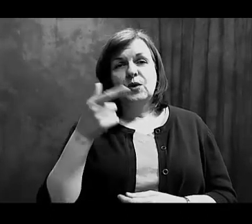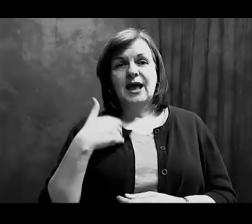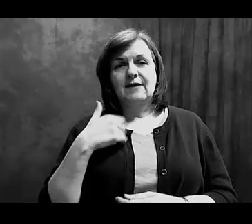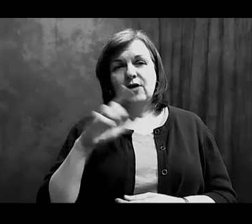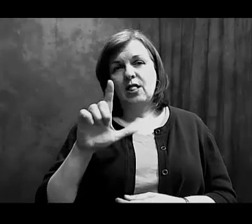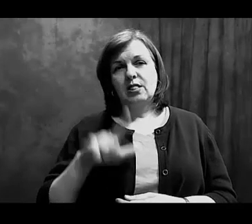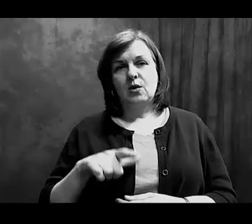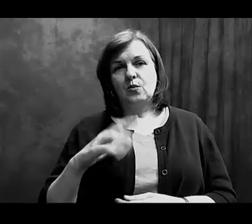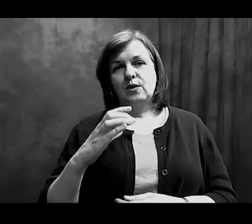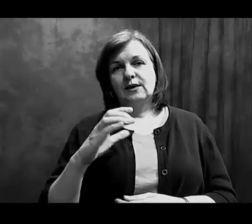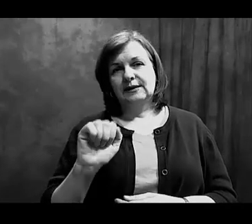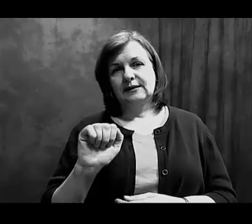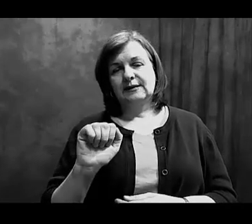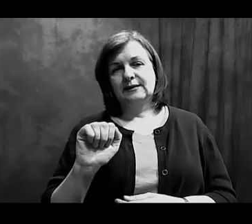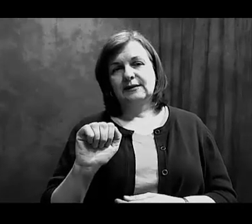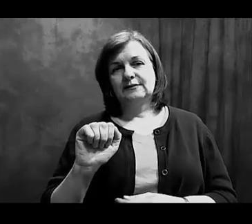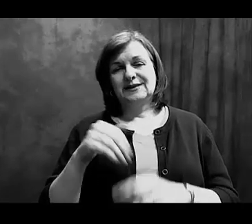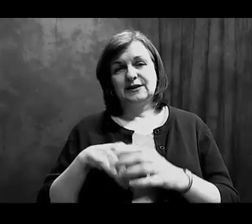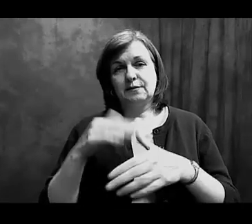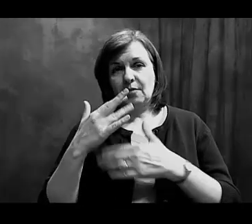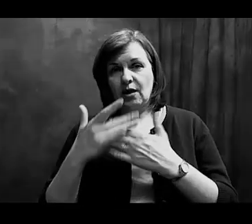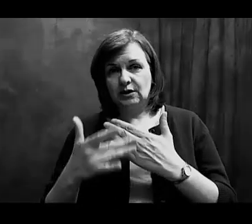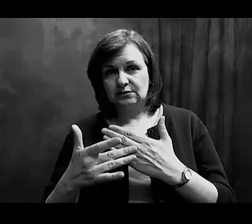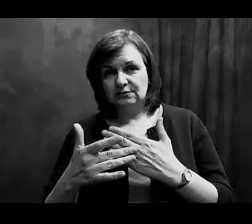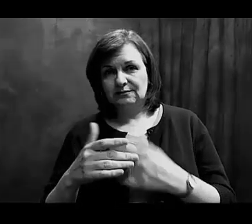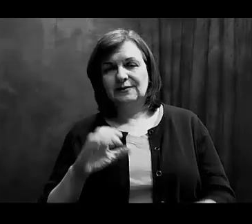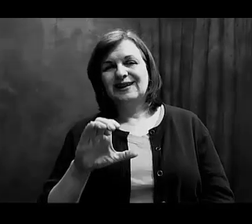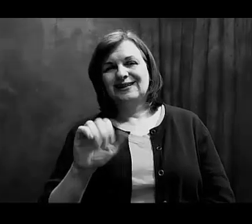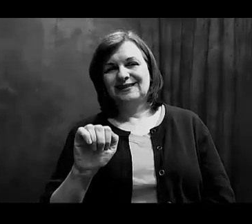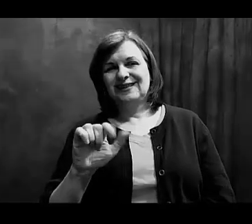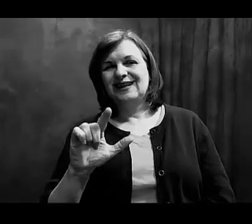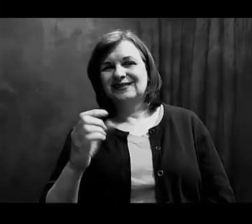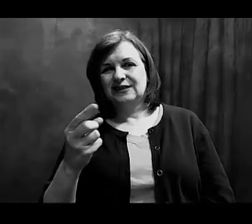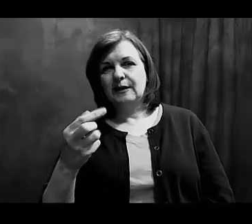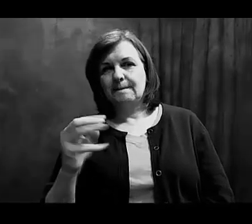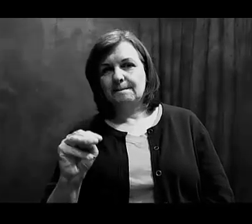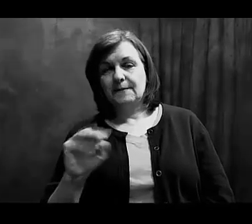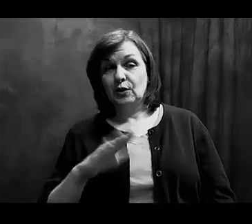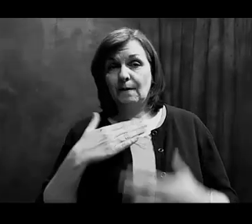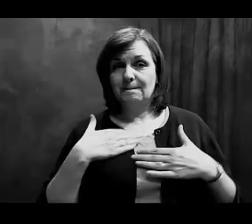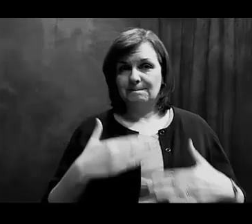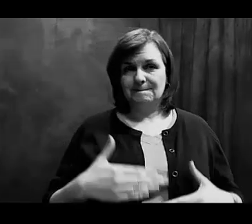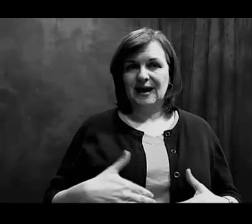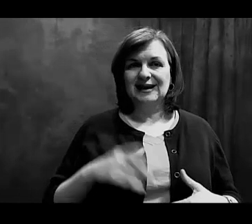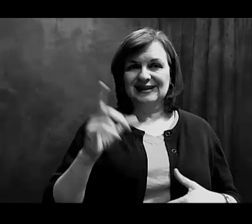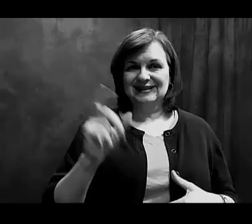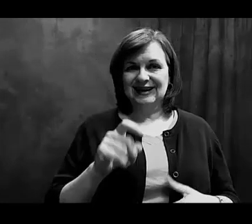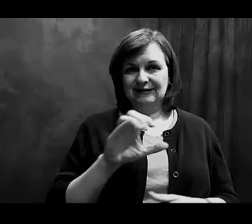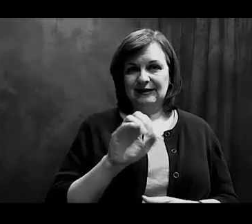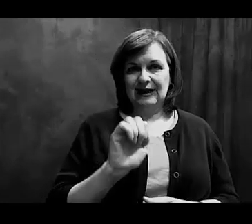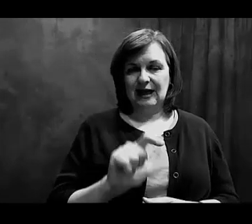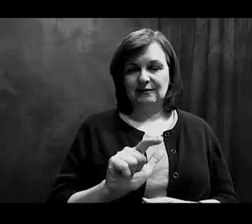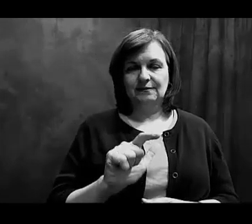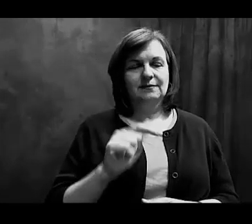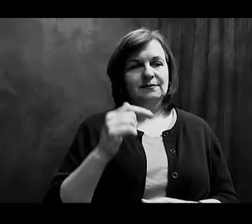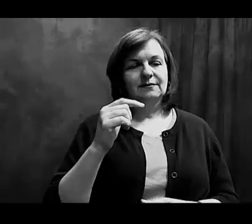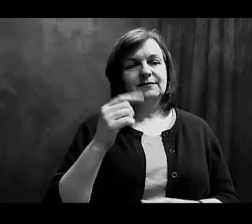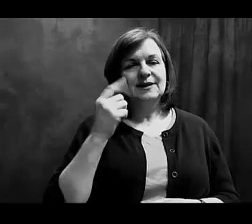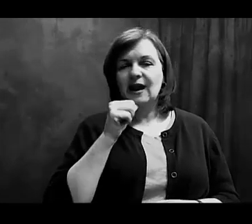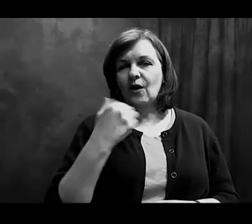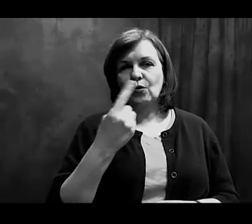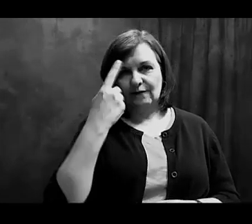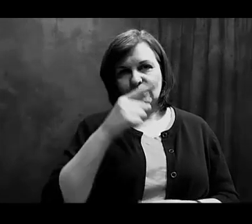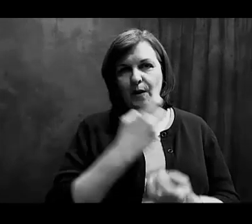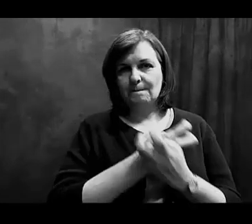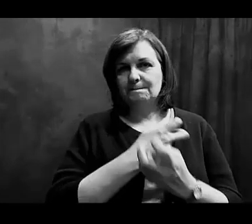with all of your systems, is if you have low calcium levels in your blood, you are dependent on calcium,